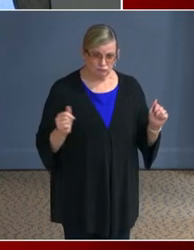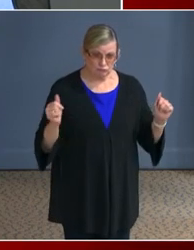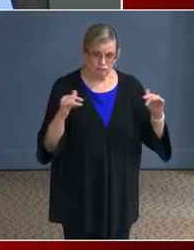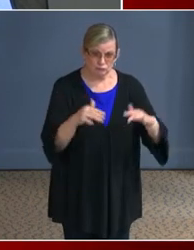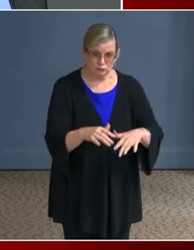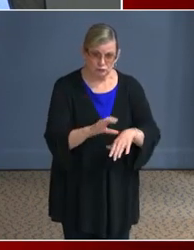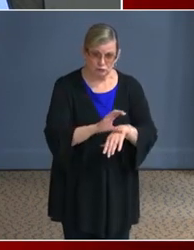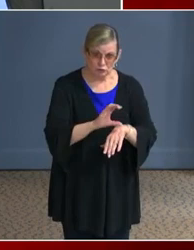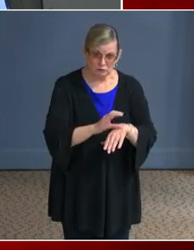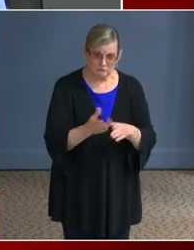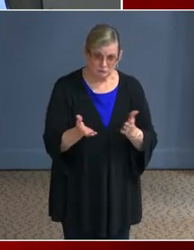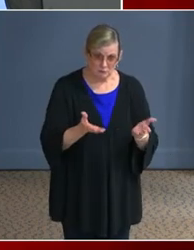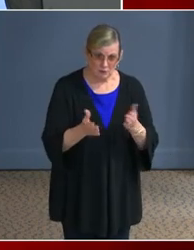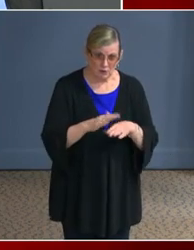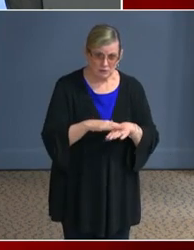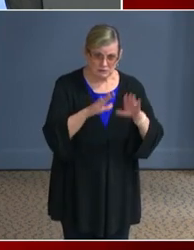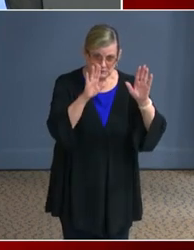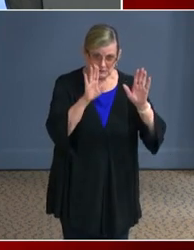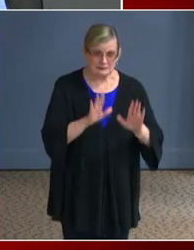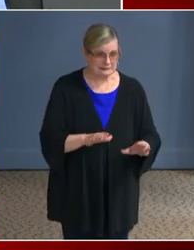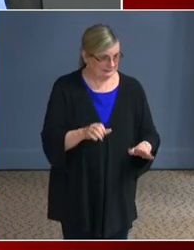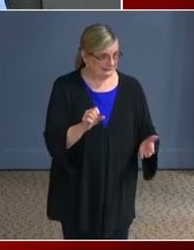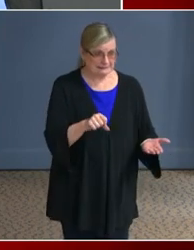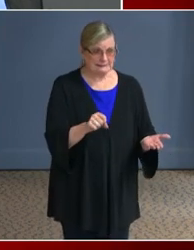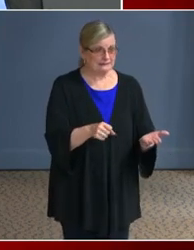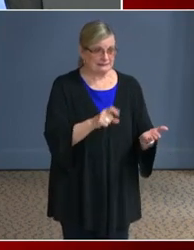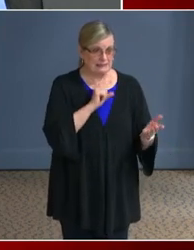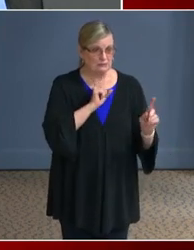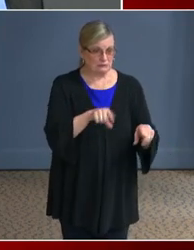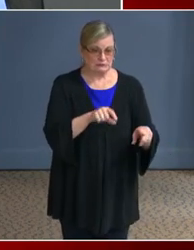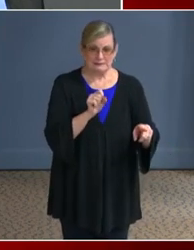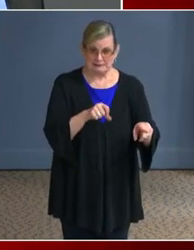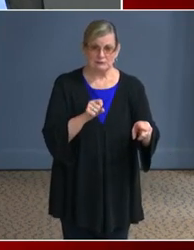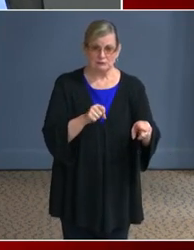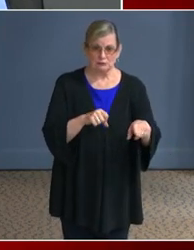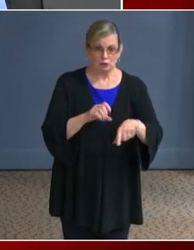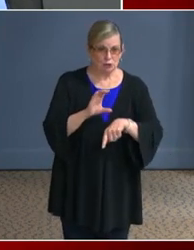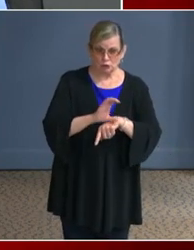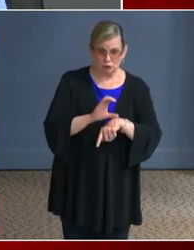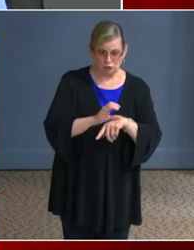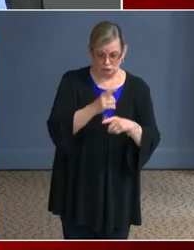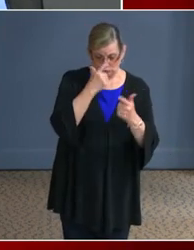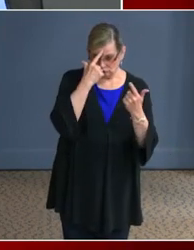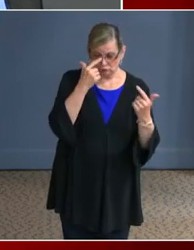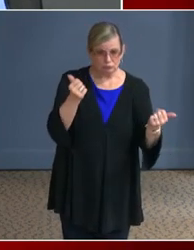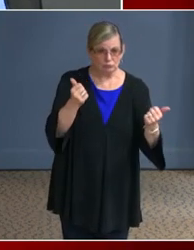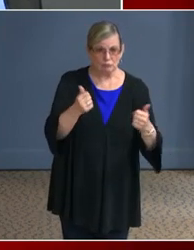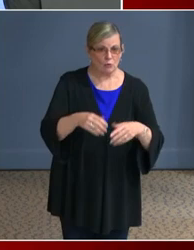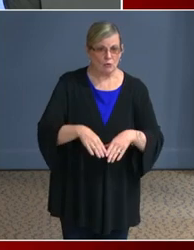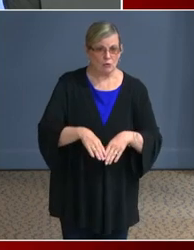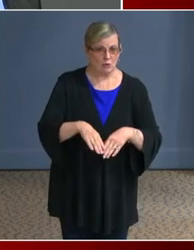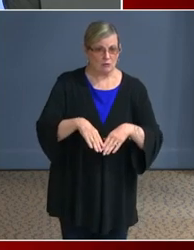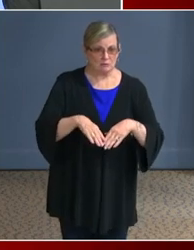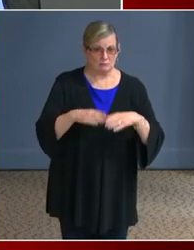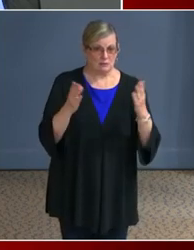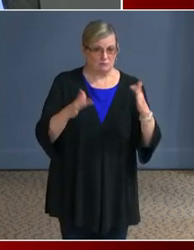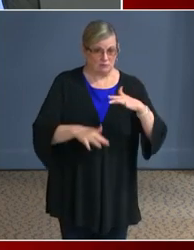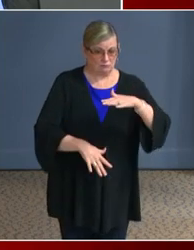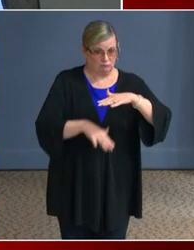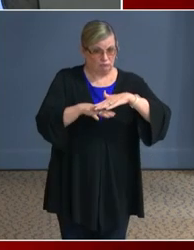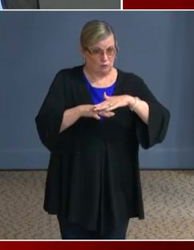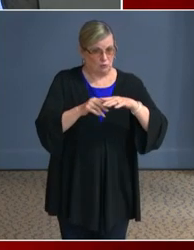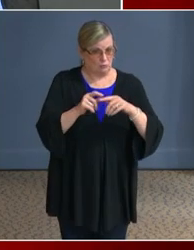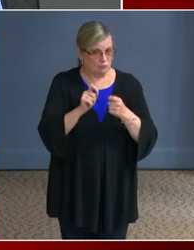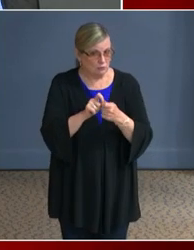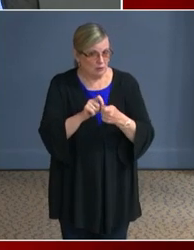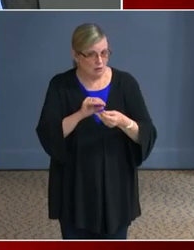services, of course, on Sunday? Yes. So the churches, the restrictions on capacity, if that's what you're referring to,